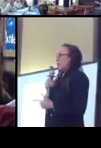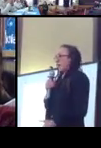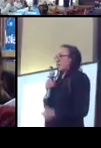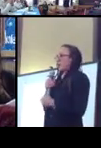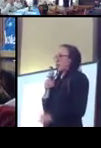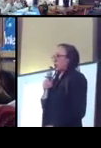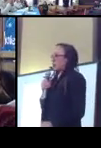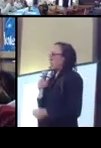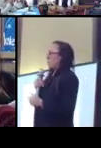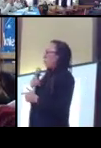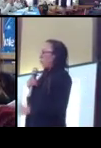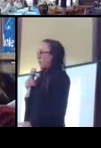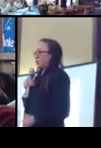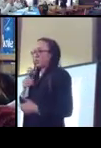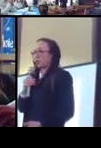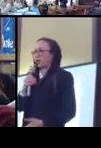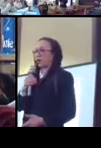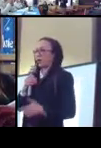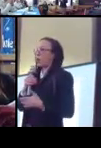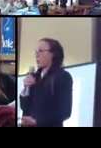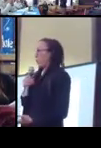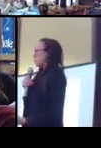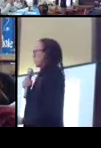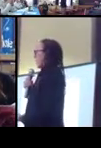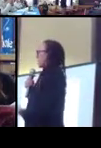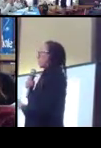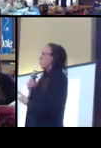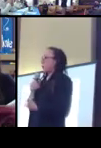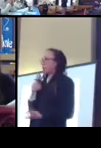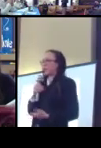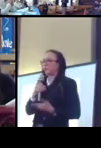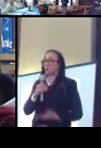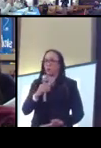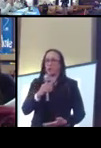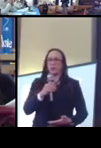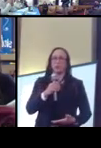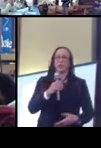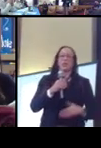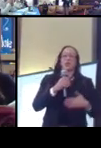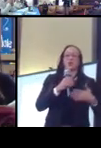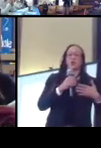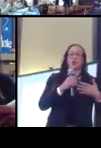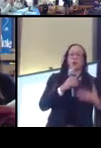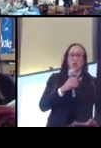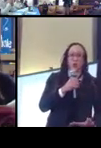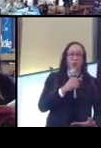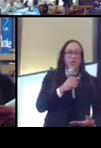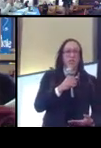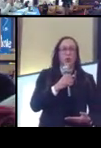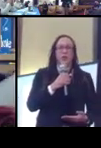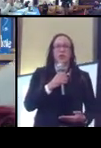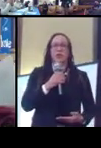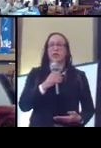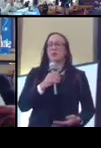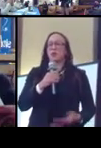be taken as opportunity or interest arose, so that it can be reflective and responsive to what the